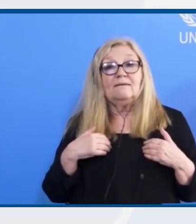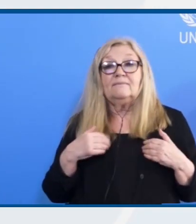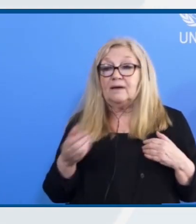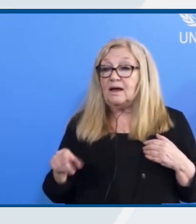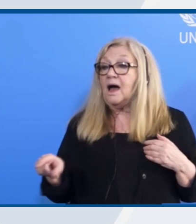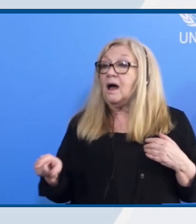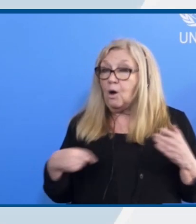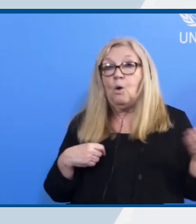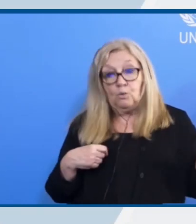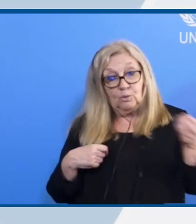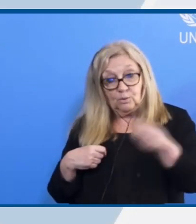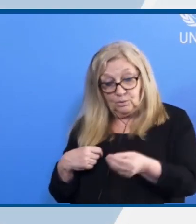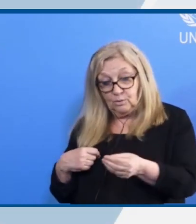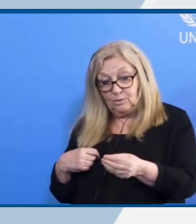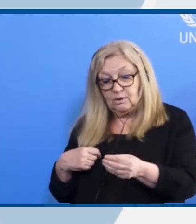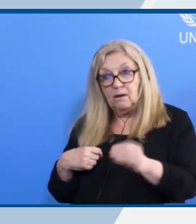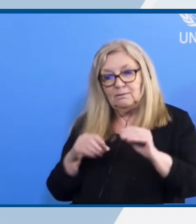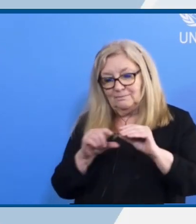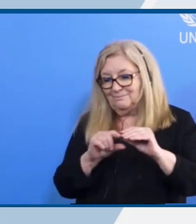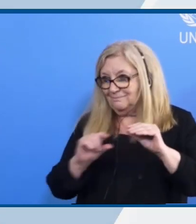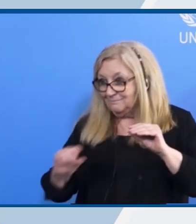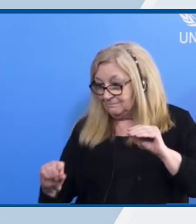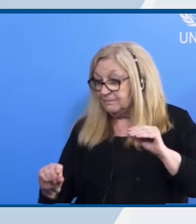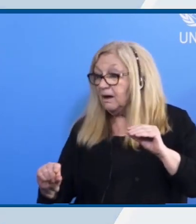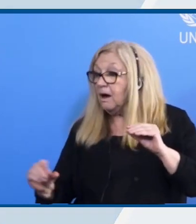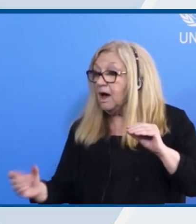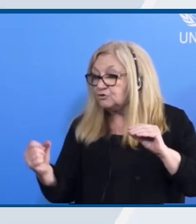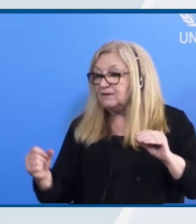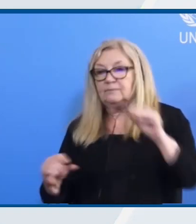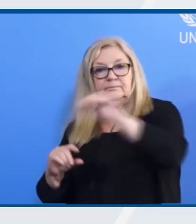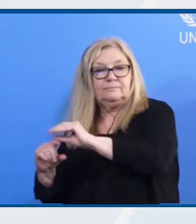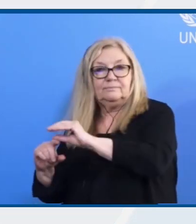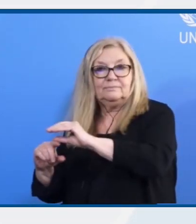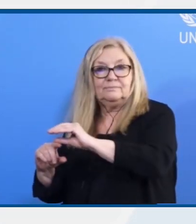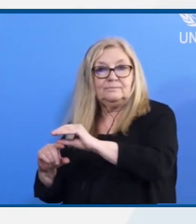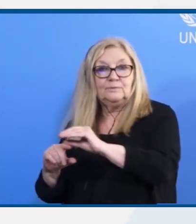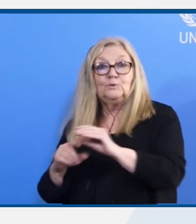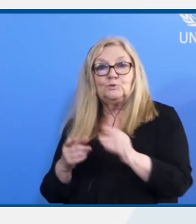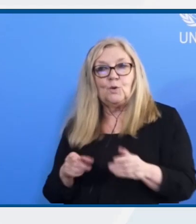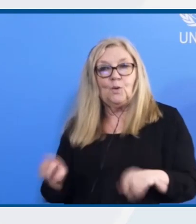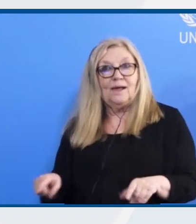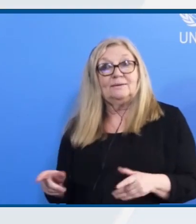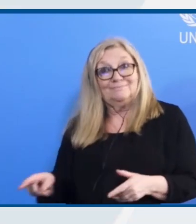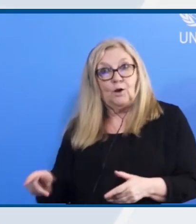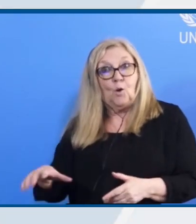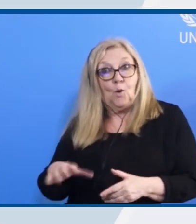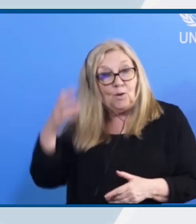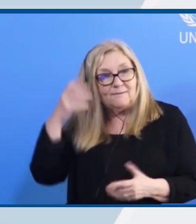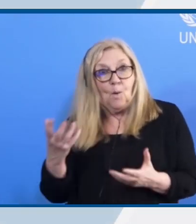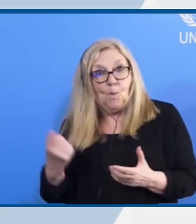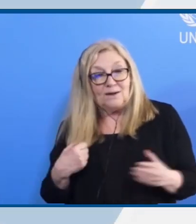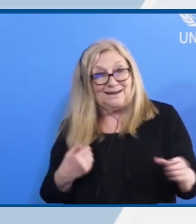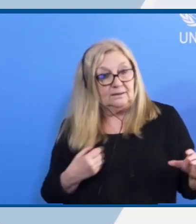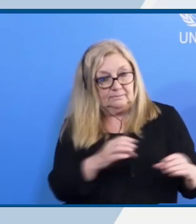performance component. So by putting a systems like that, it creates the incentive for local governments to achieve,